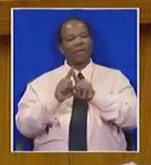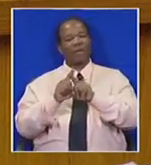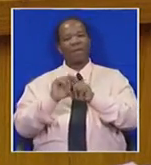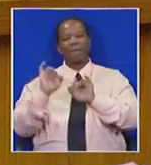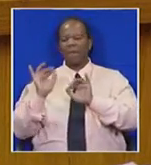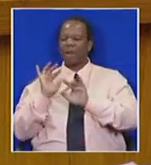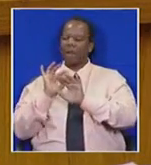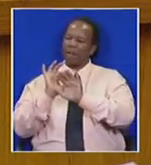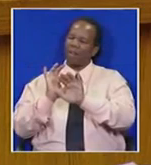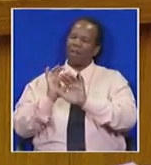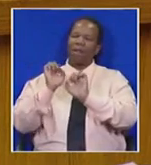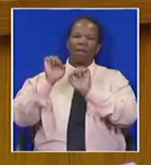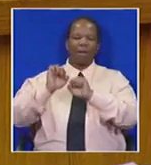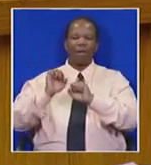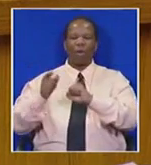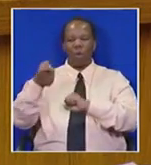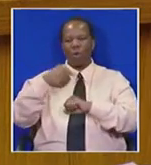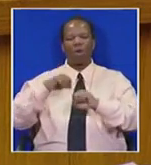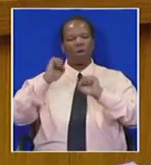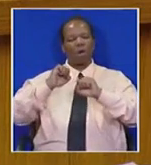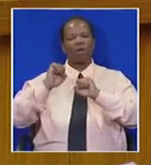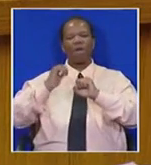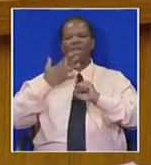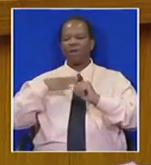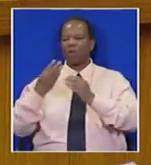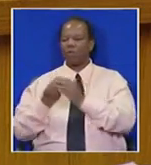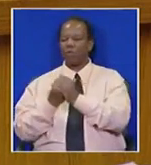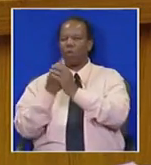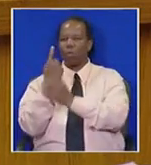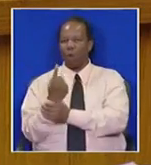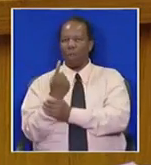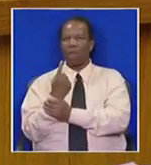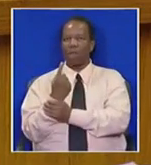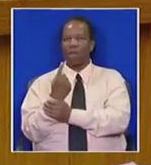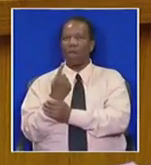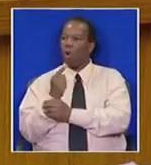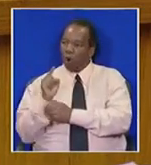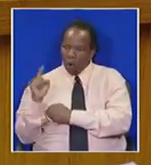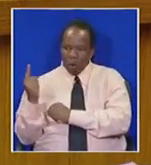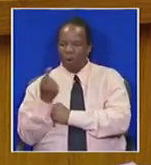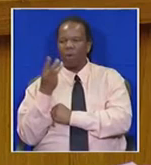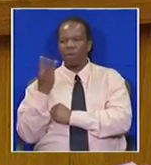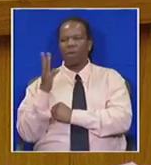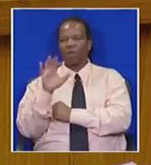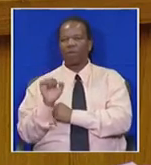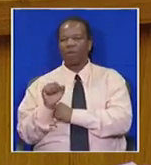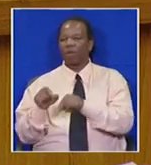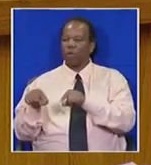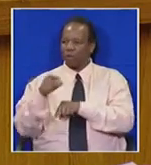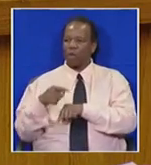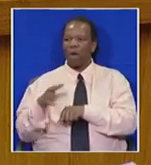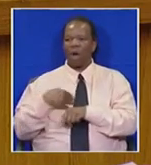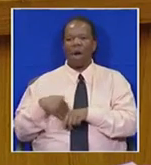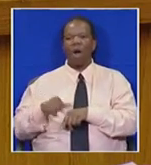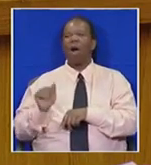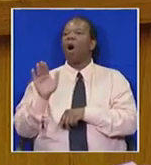was unanimity that we were one. We're all of us one, we're Africans.